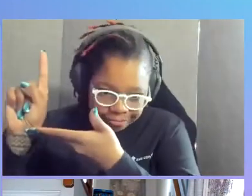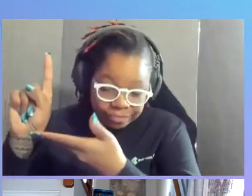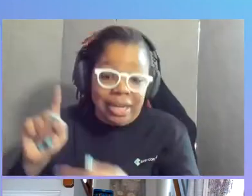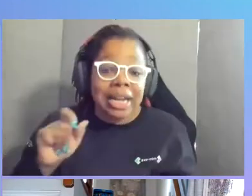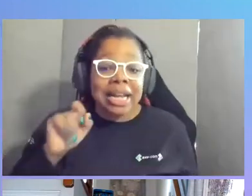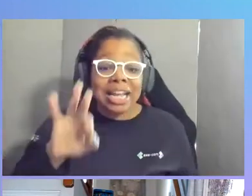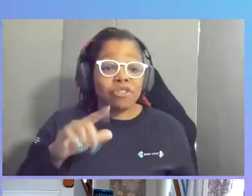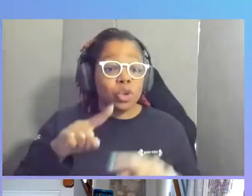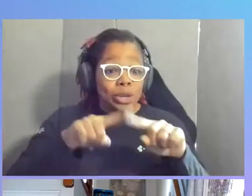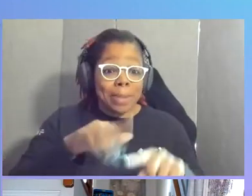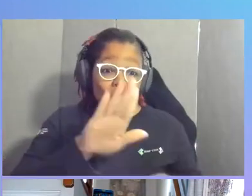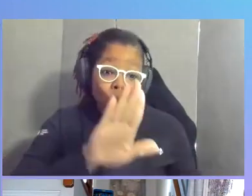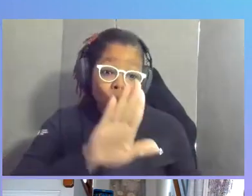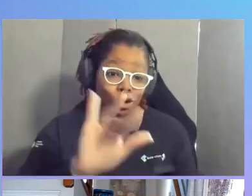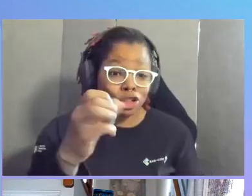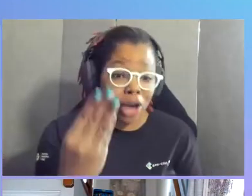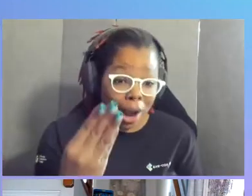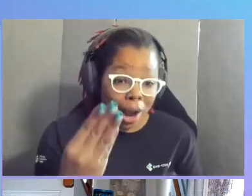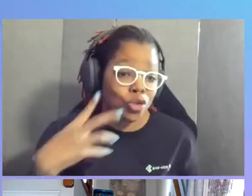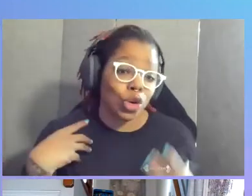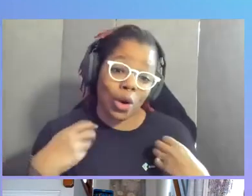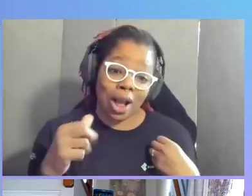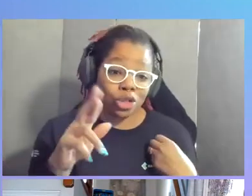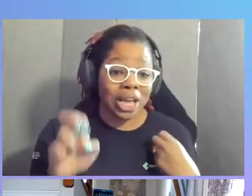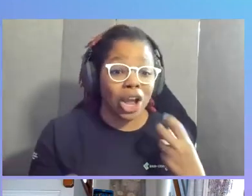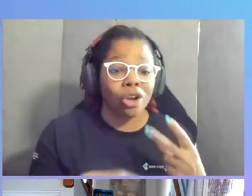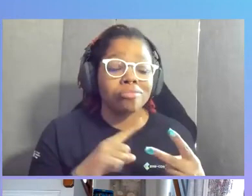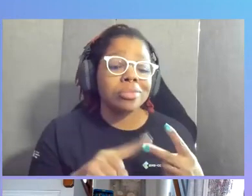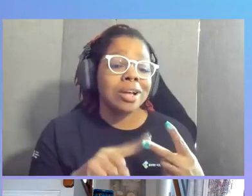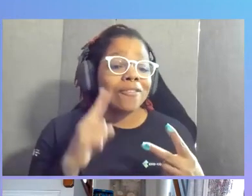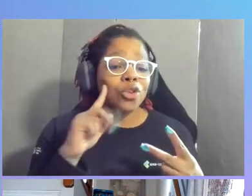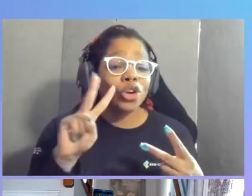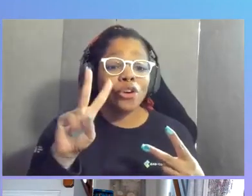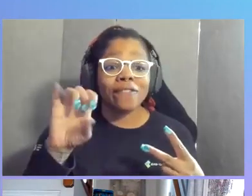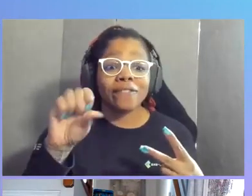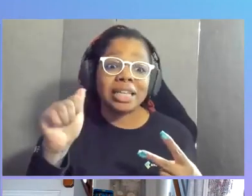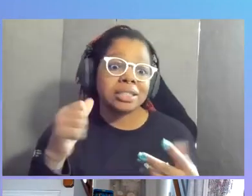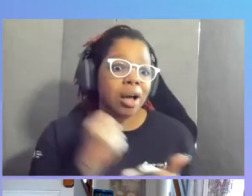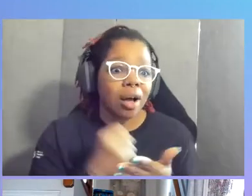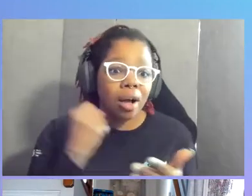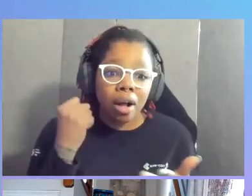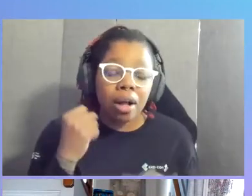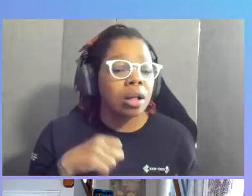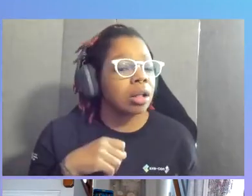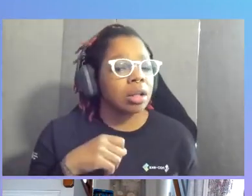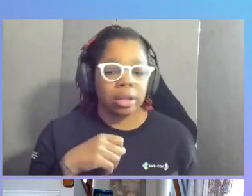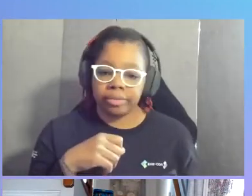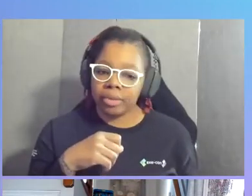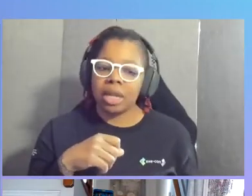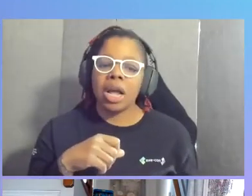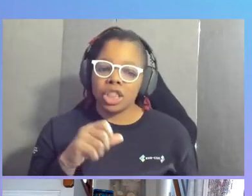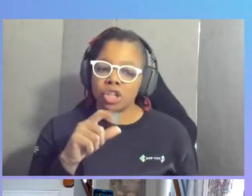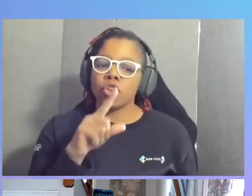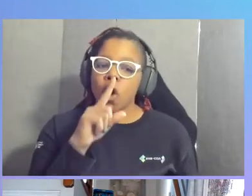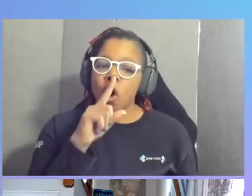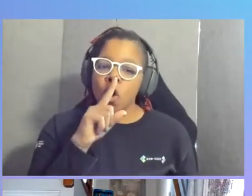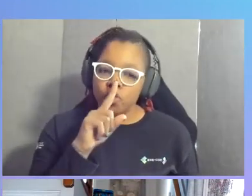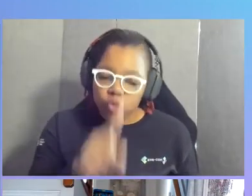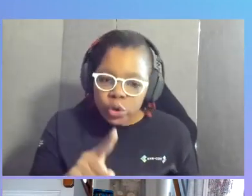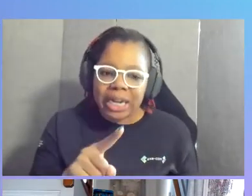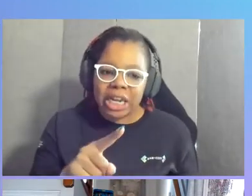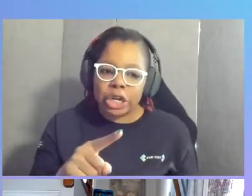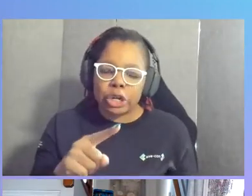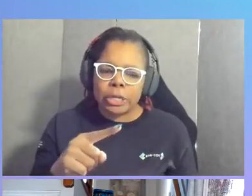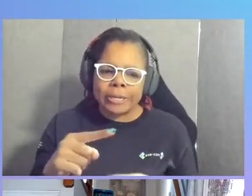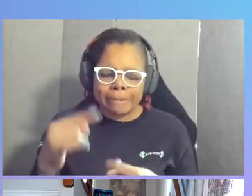depend on your job for your healthcare, for your visa status, all right, there is a very real calculus around, can